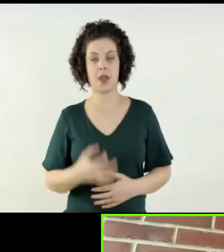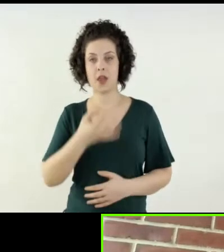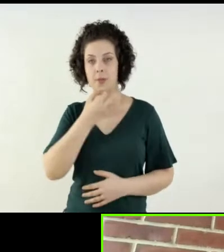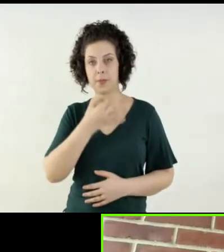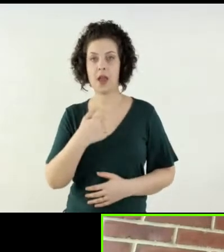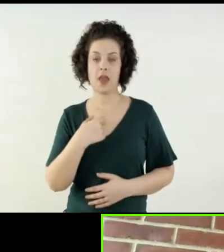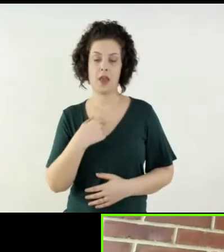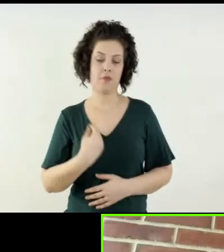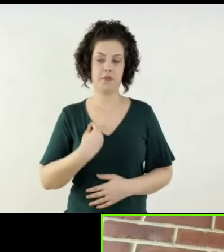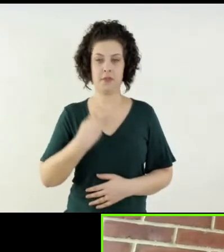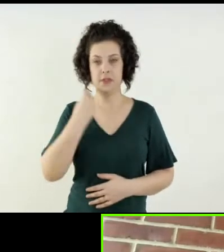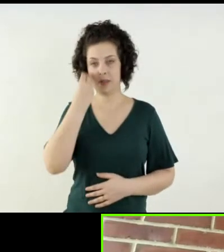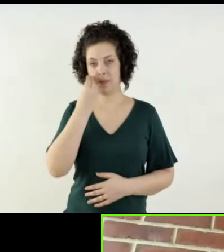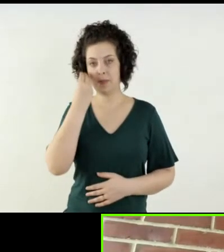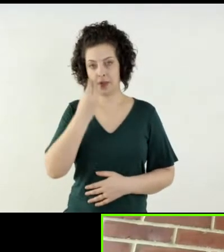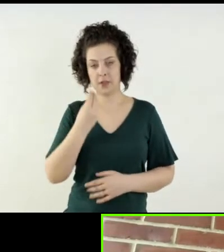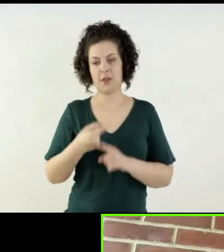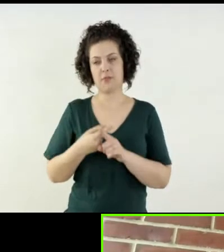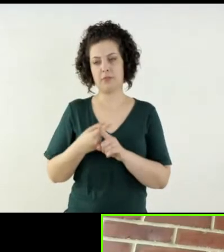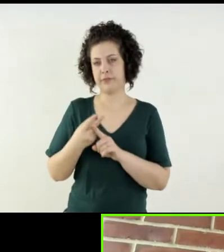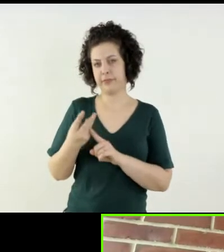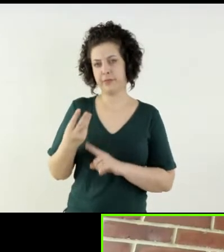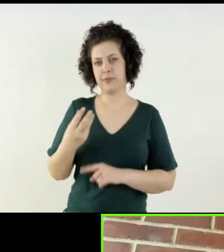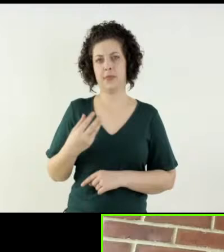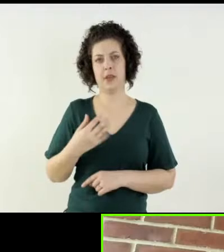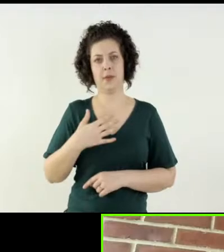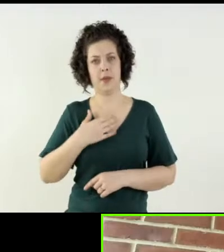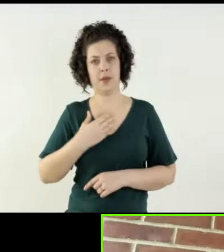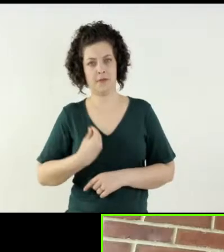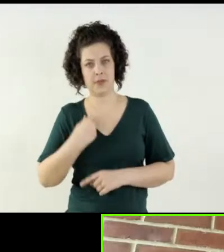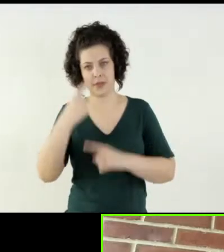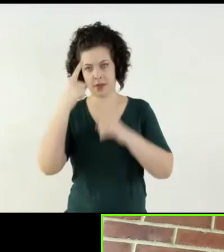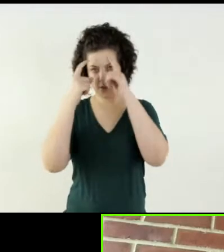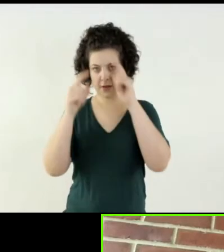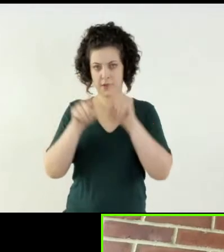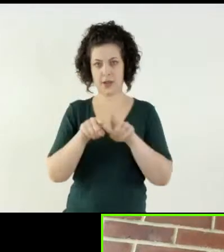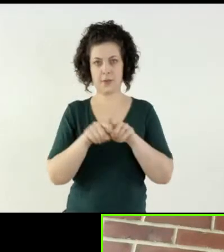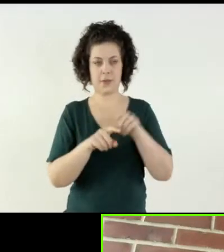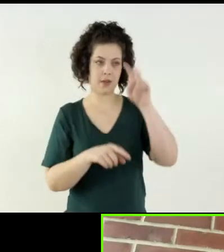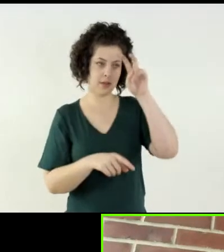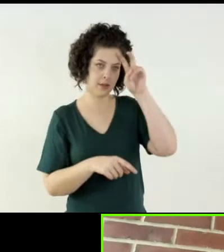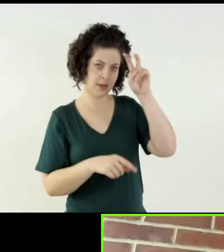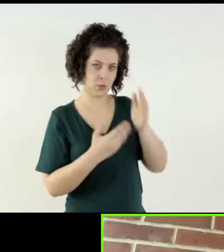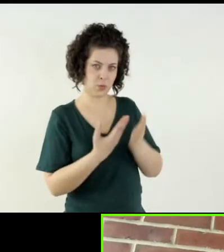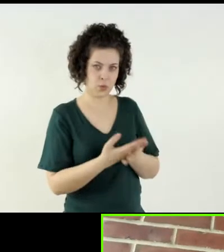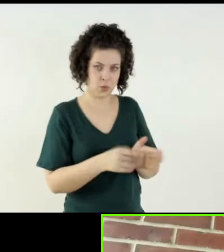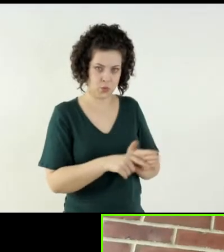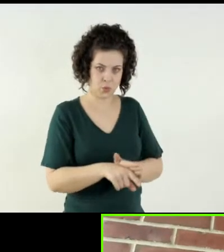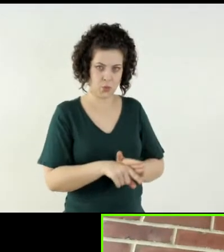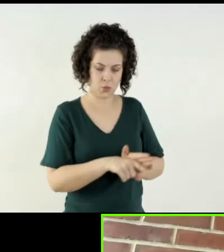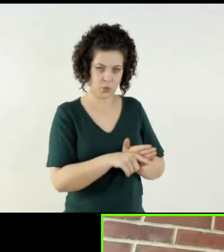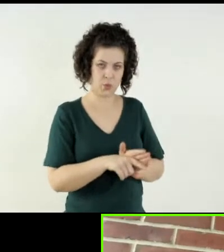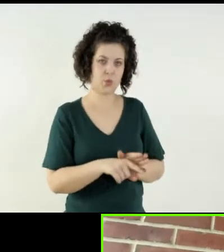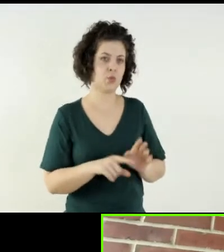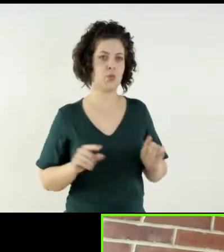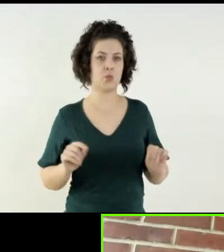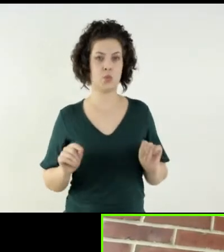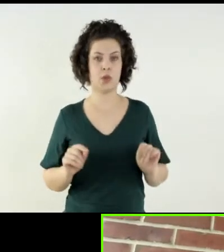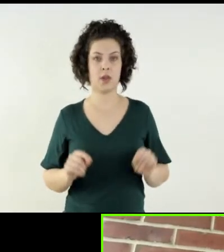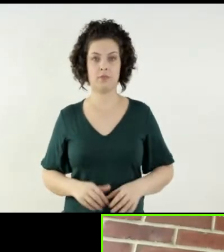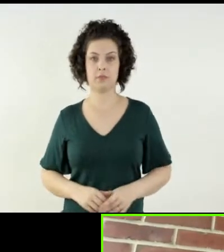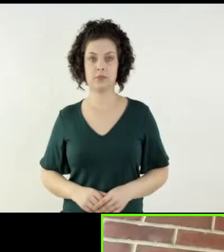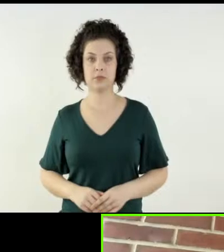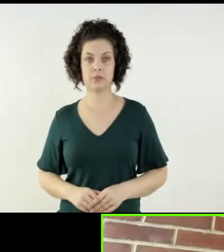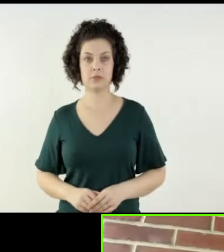my creative life and intellectual life, that I come into an articulated